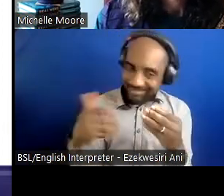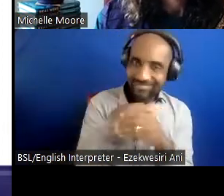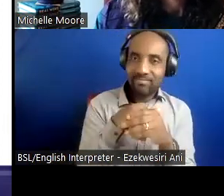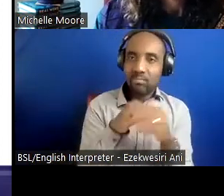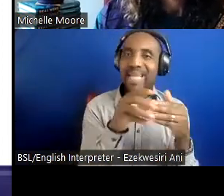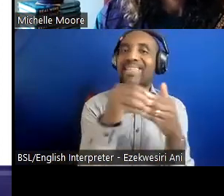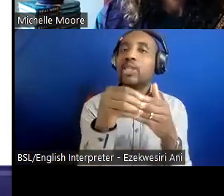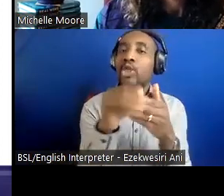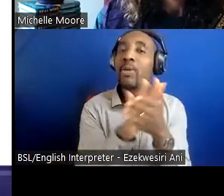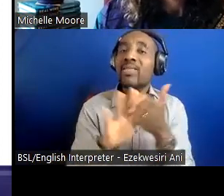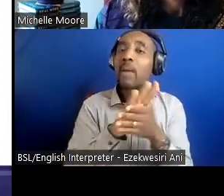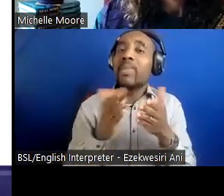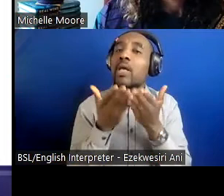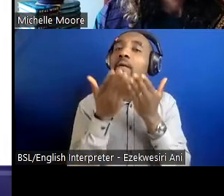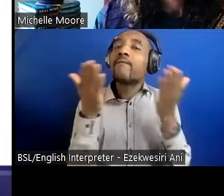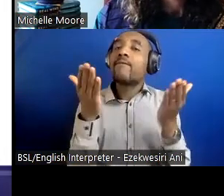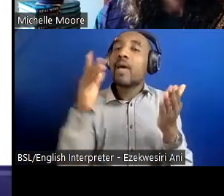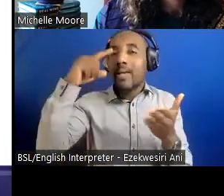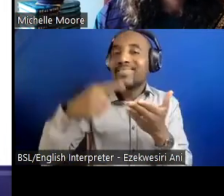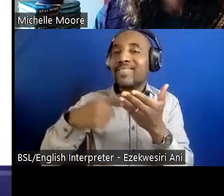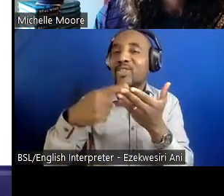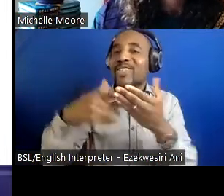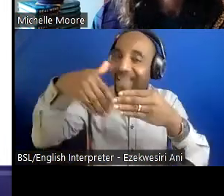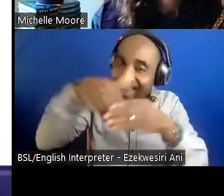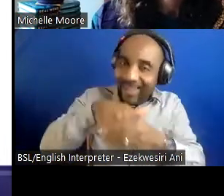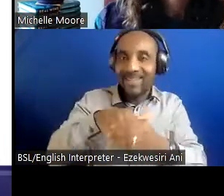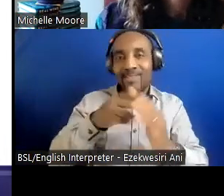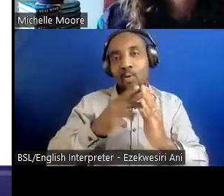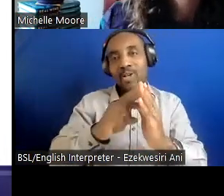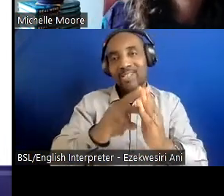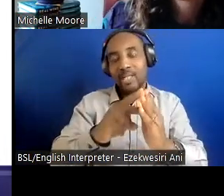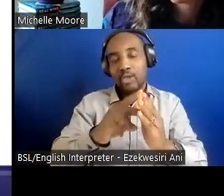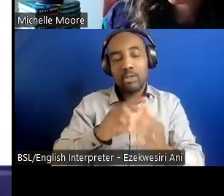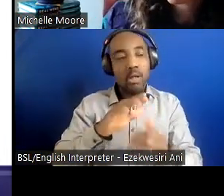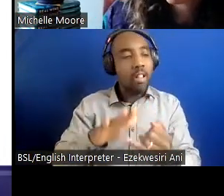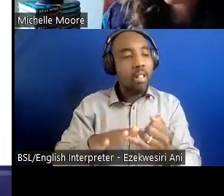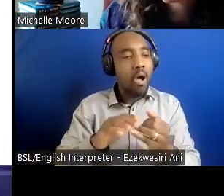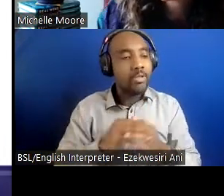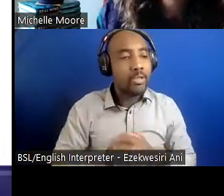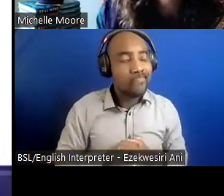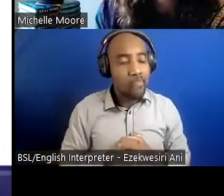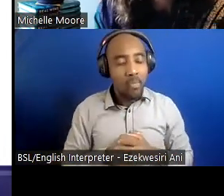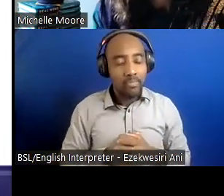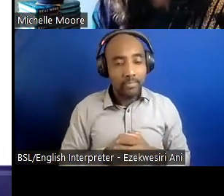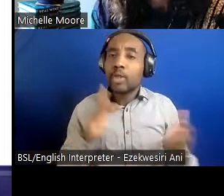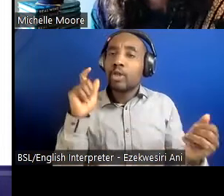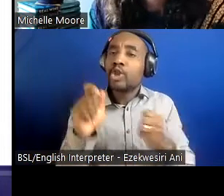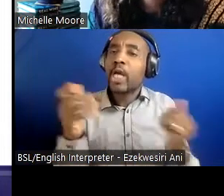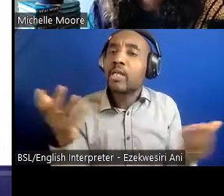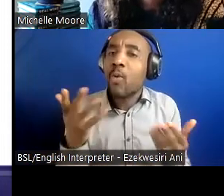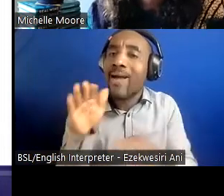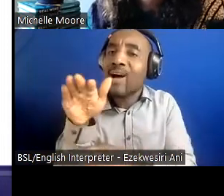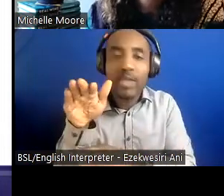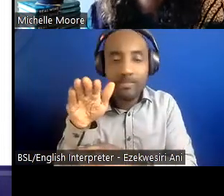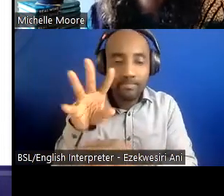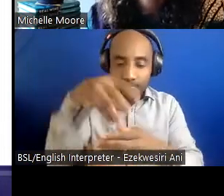more equitable decision-making within the organizations. And then lastly, I think it's ultimately about change from within. We absolutely acknowledge